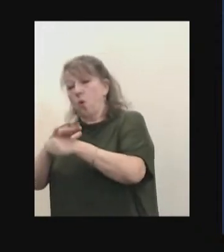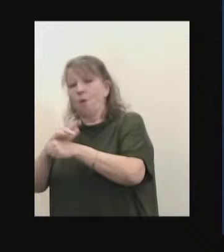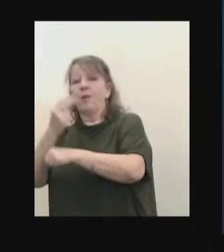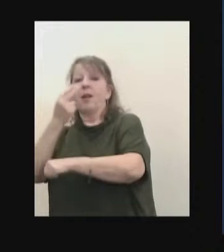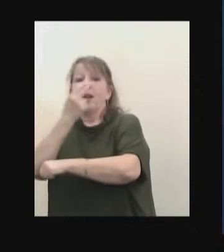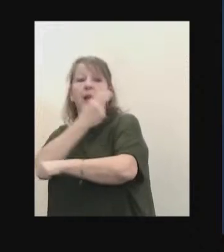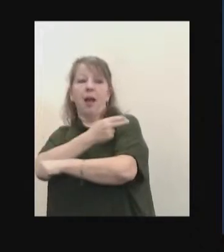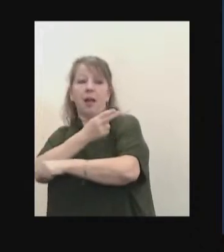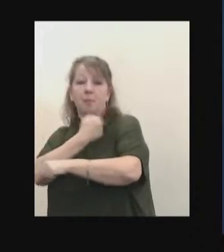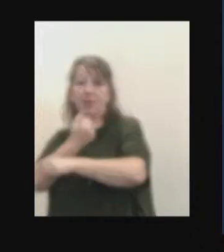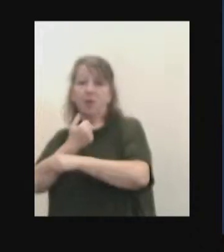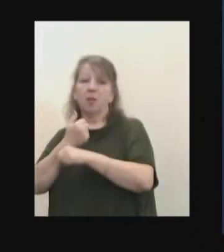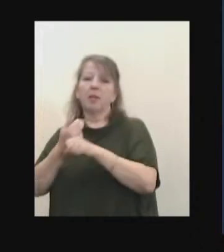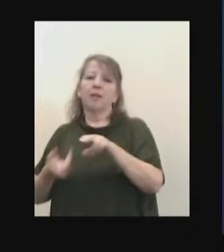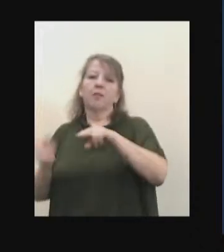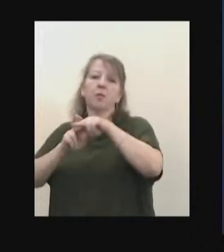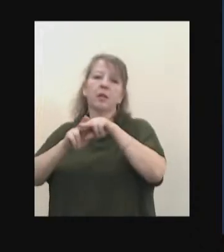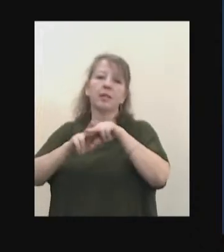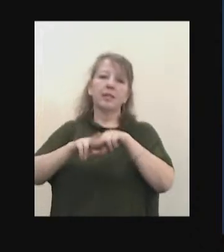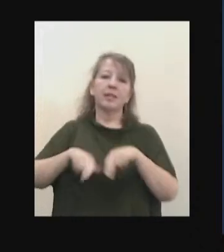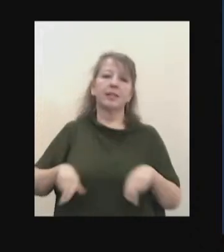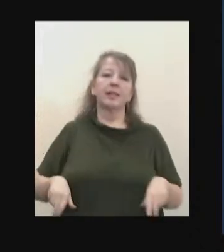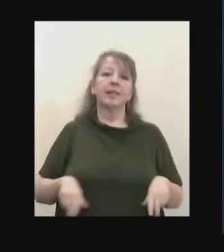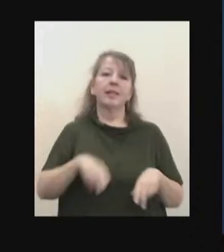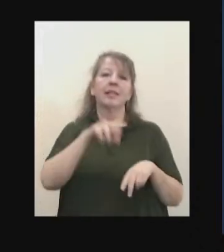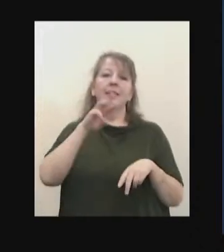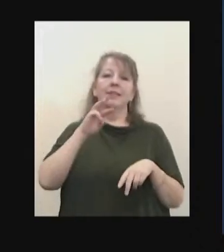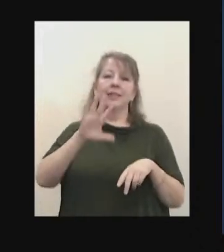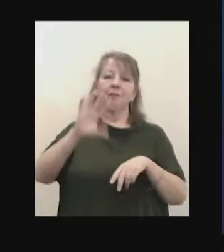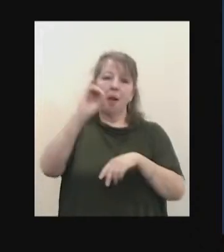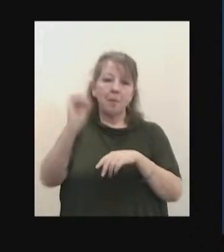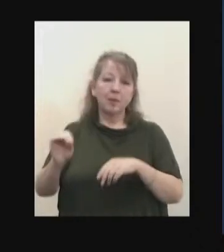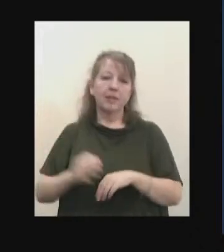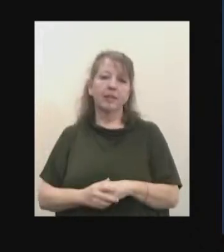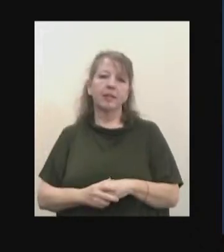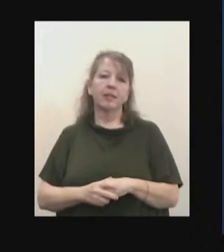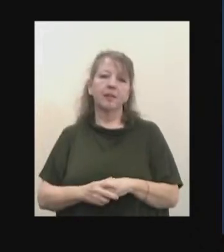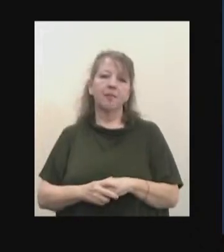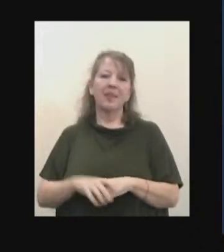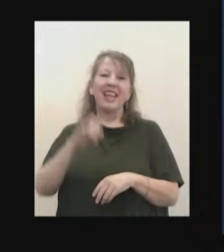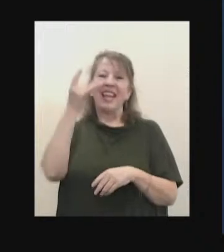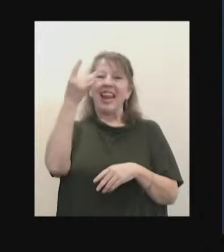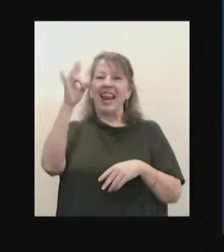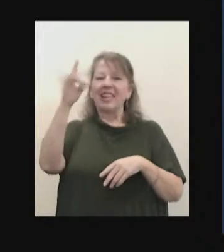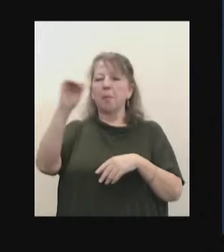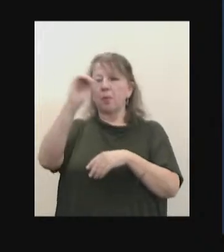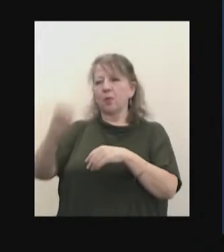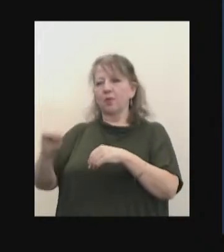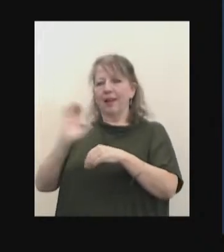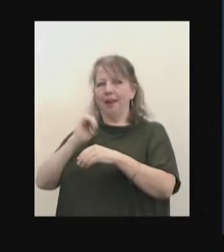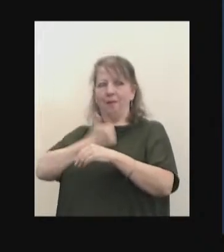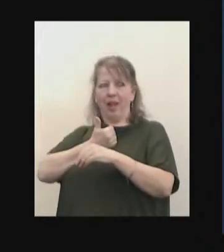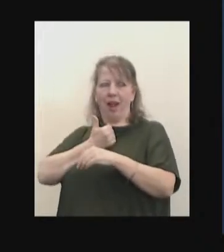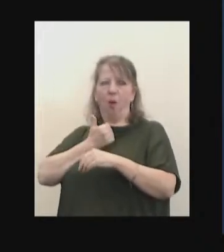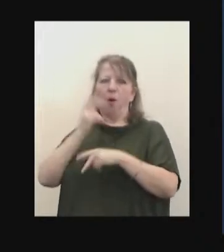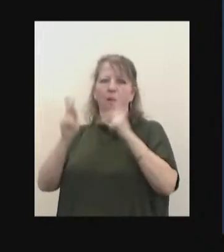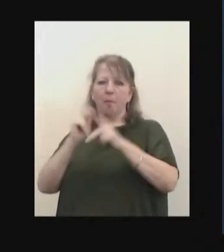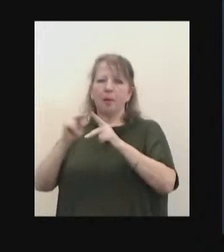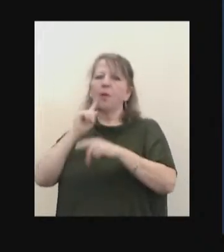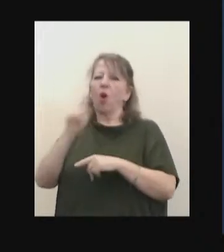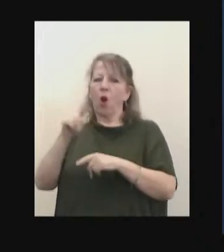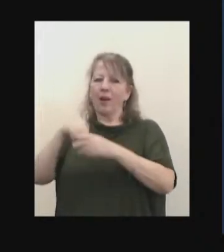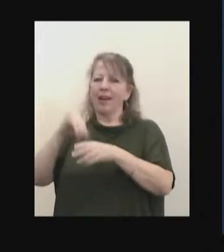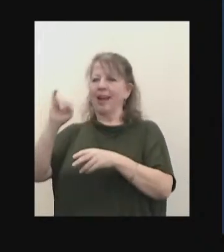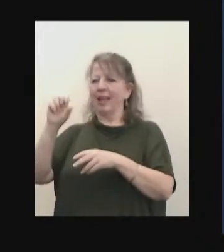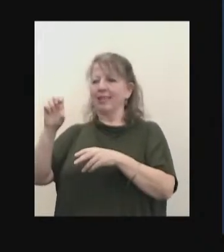in the past 2 weeks. 18% of Erie County COVID-19 hospitalizations are in the ICU, and the hospitals are at or